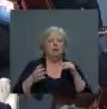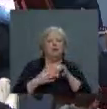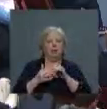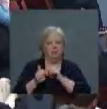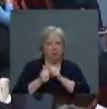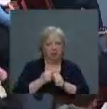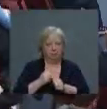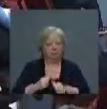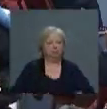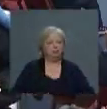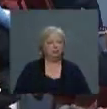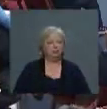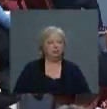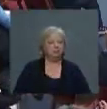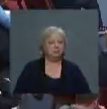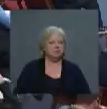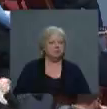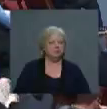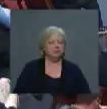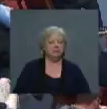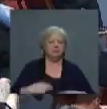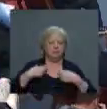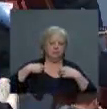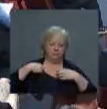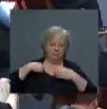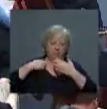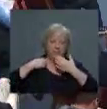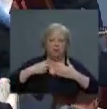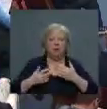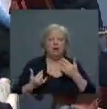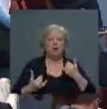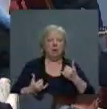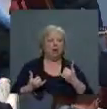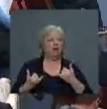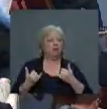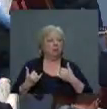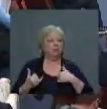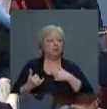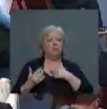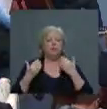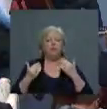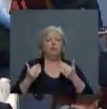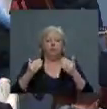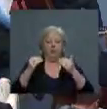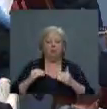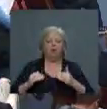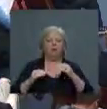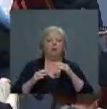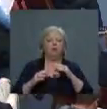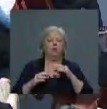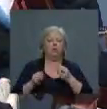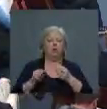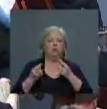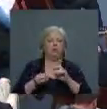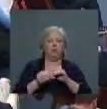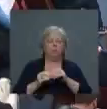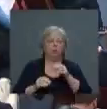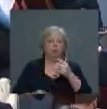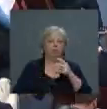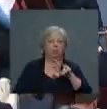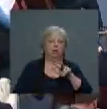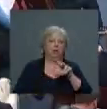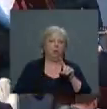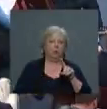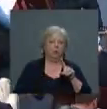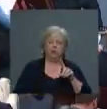has also passed. Very good. We can now move on to resolution number 31. Madam